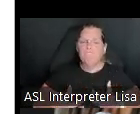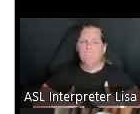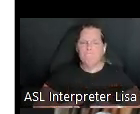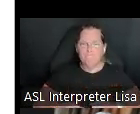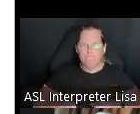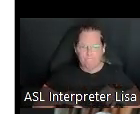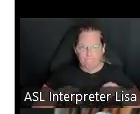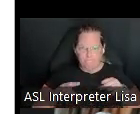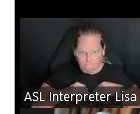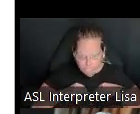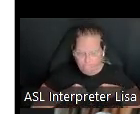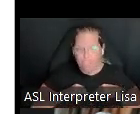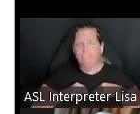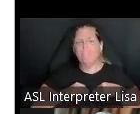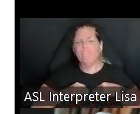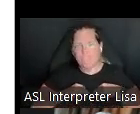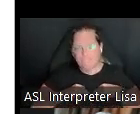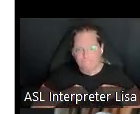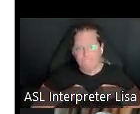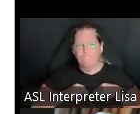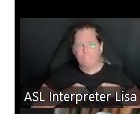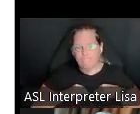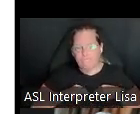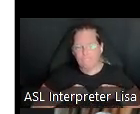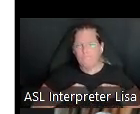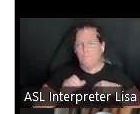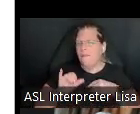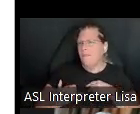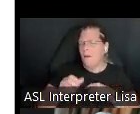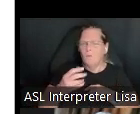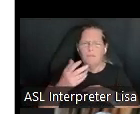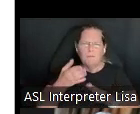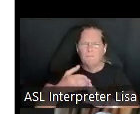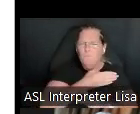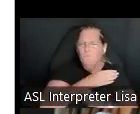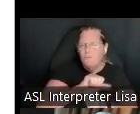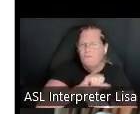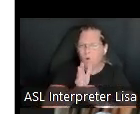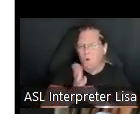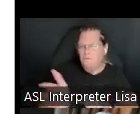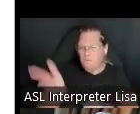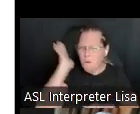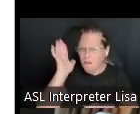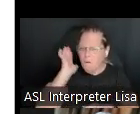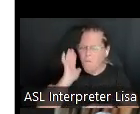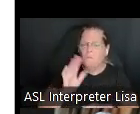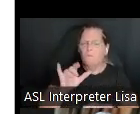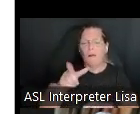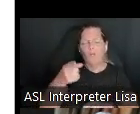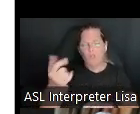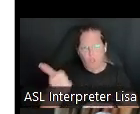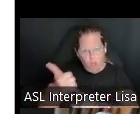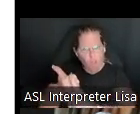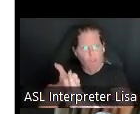her status at that time, which is a couple of years ago before COVID. So we were able to get her